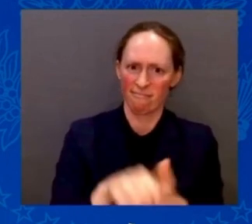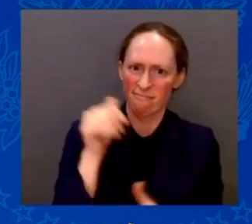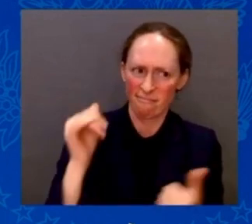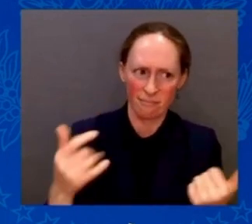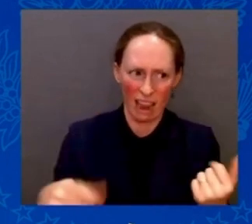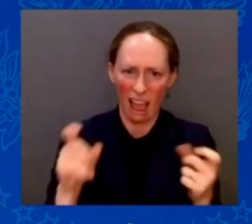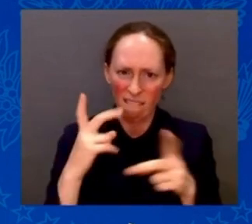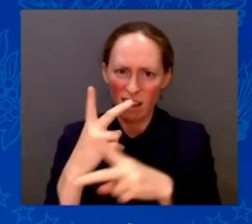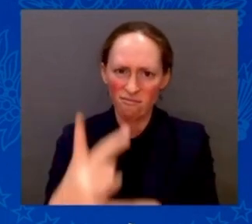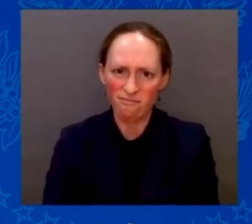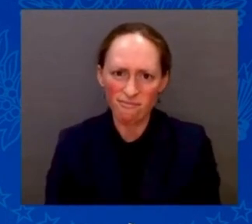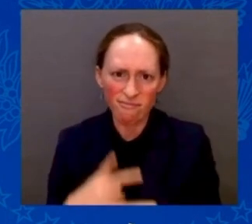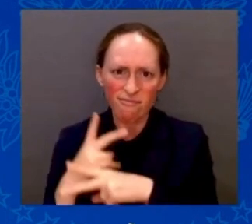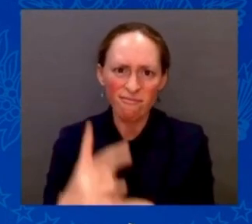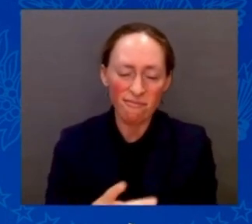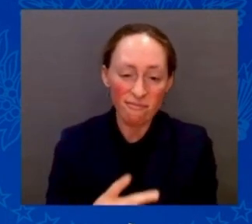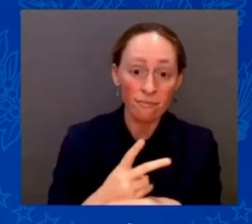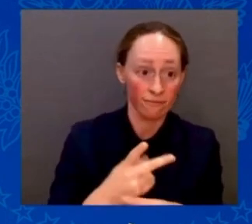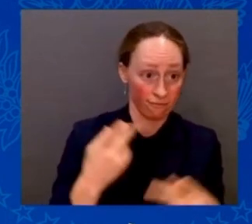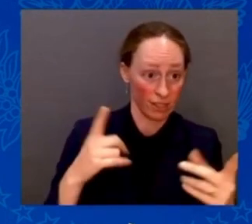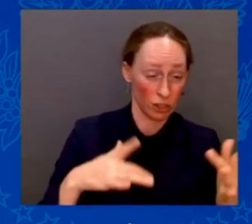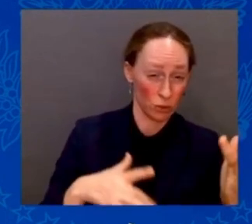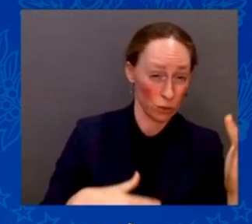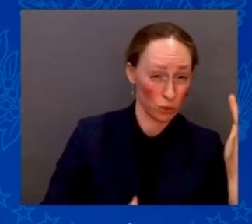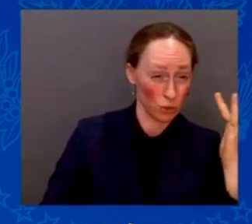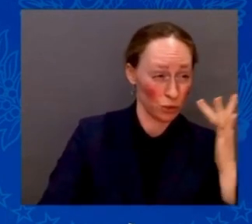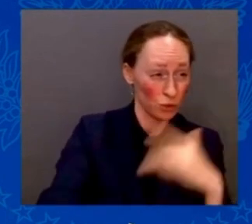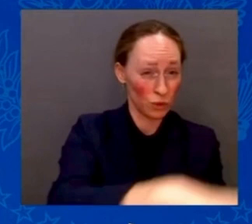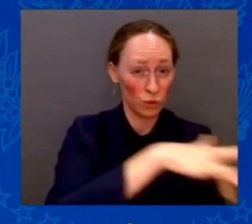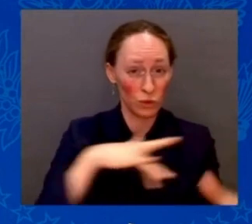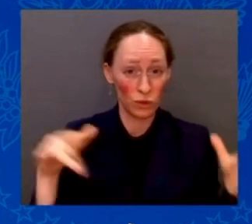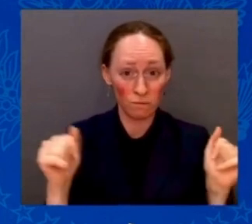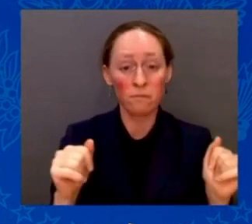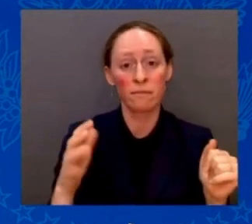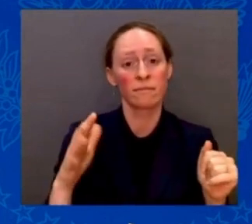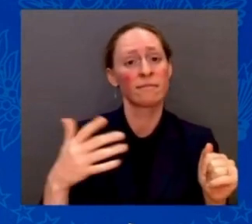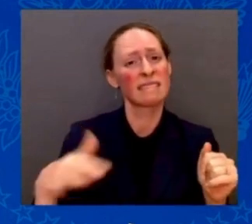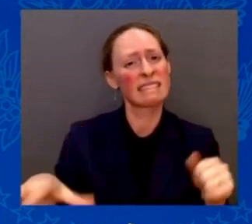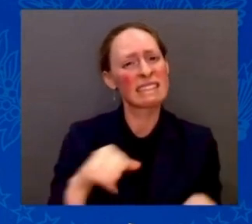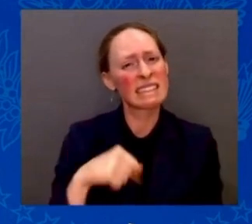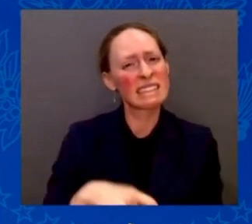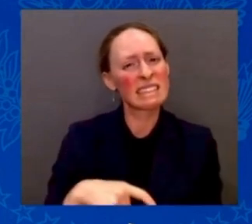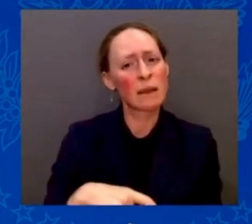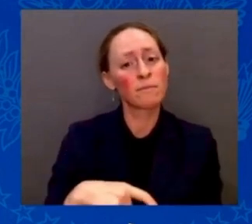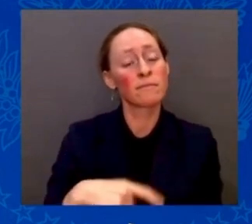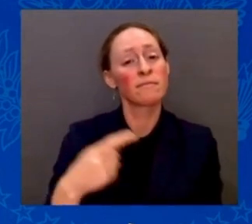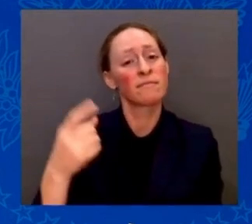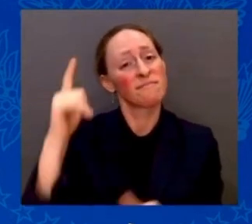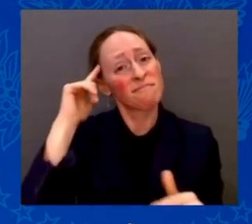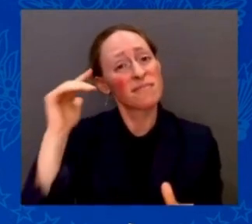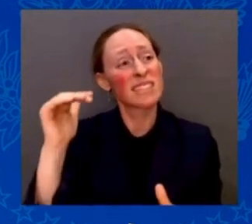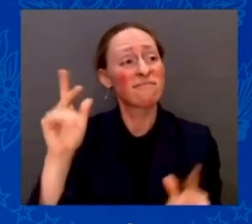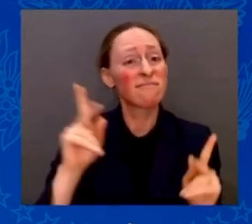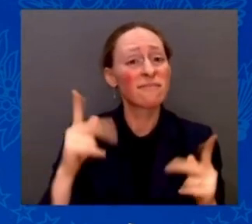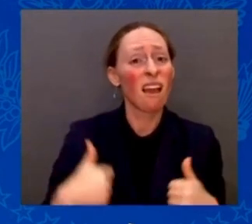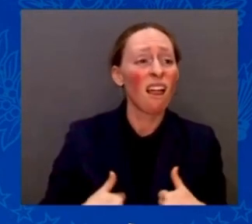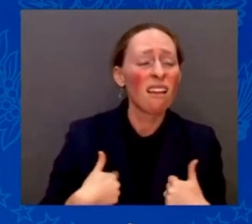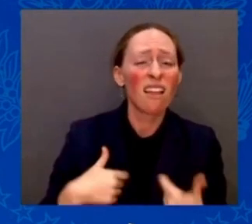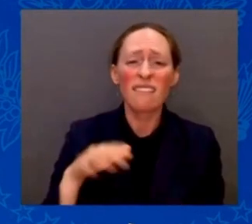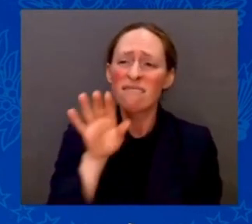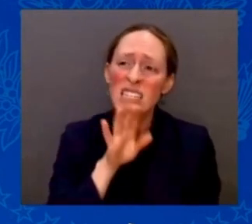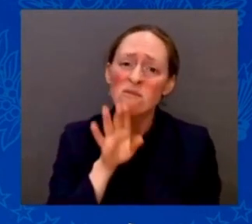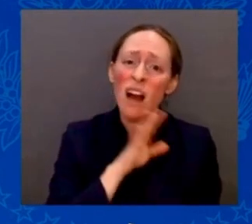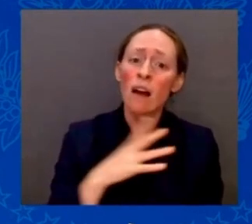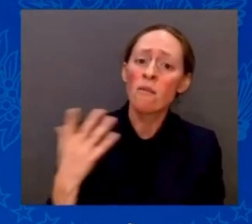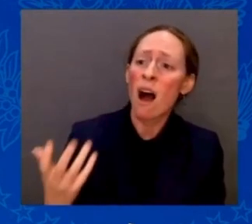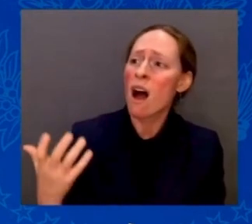But it's going to be frustrating as a devil for people. They say, why can't I go back? Storm's over. Why can't I go back and look and see if I can find that wedding ring or why